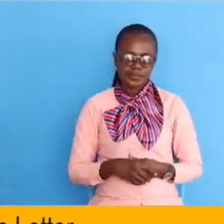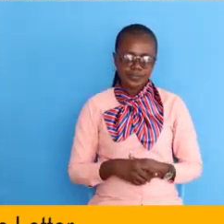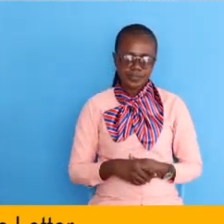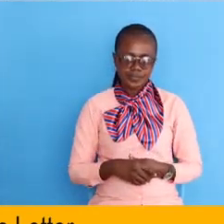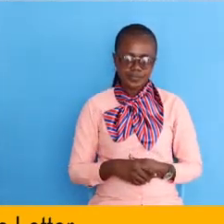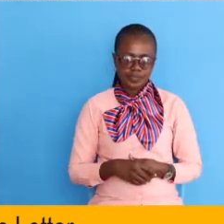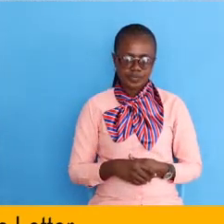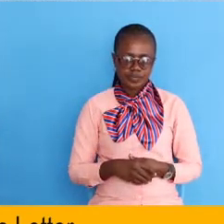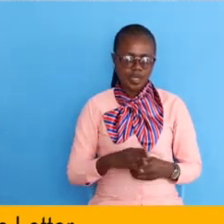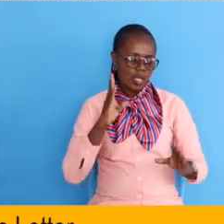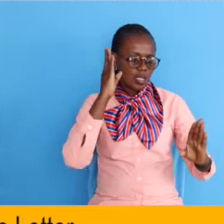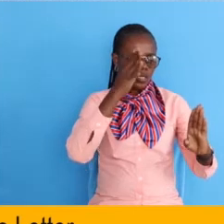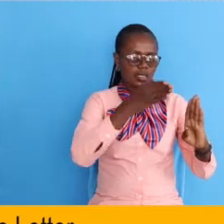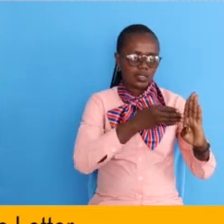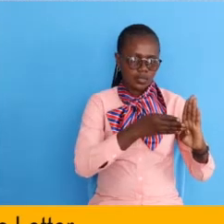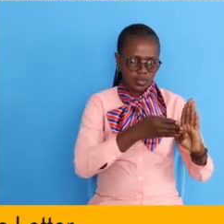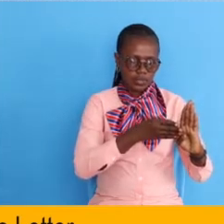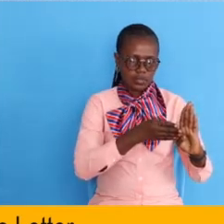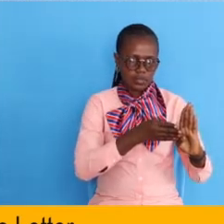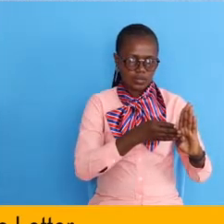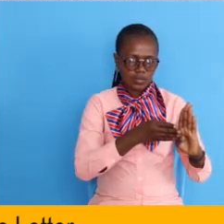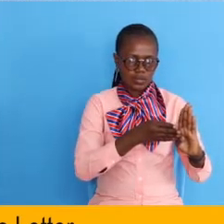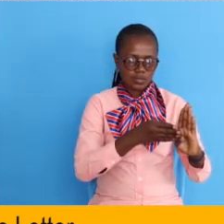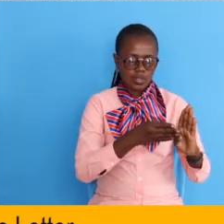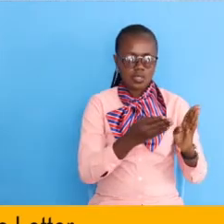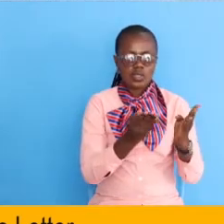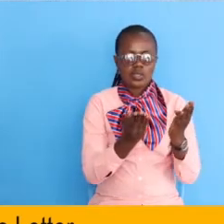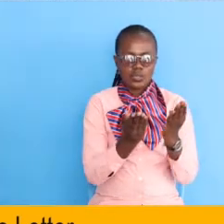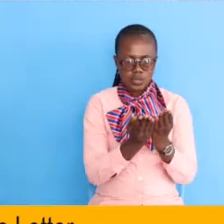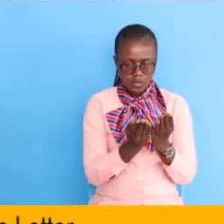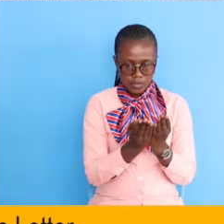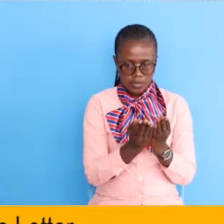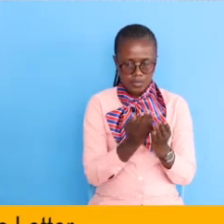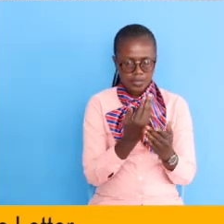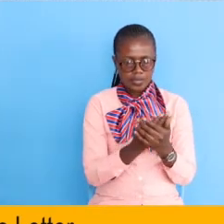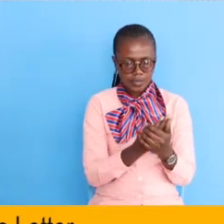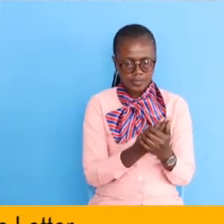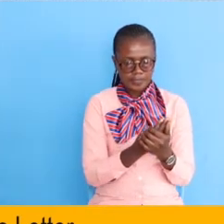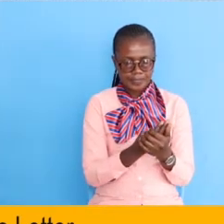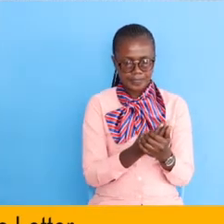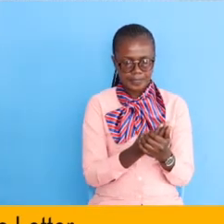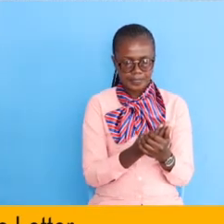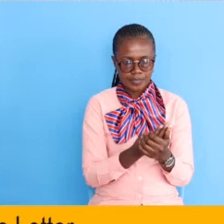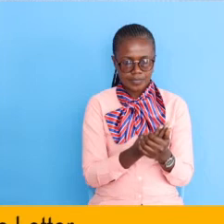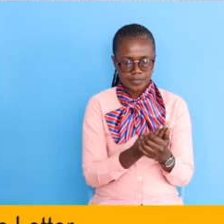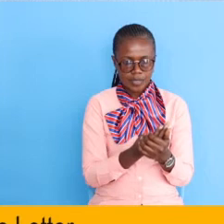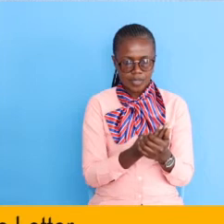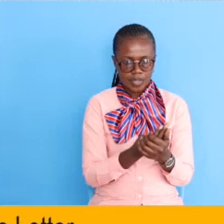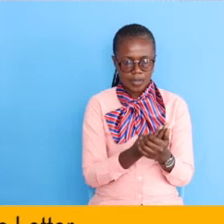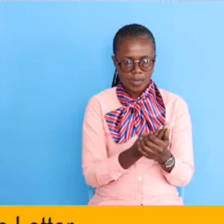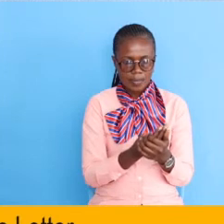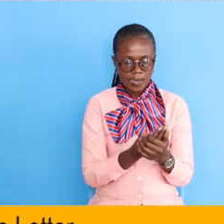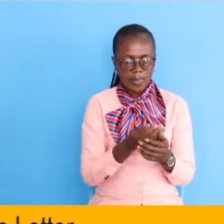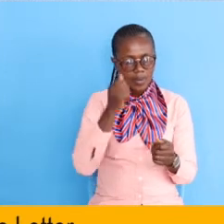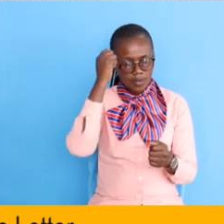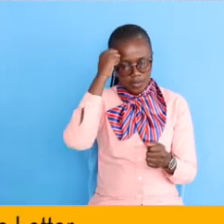to the content part. Let us read the content part altogether. With reference to the letter